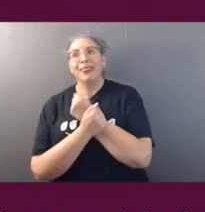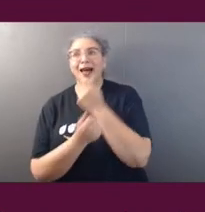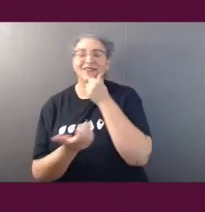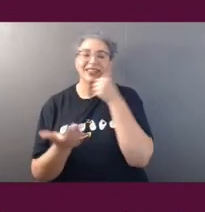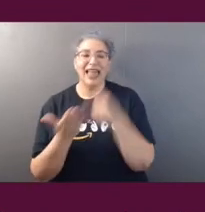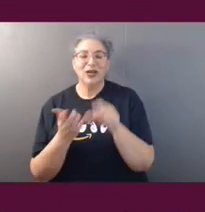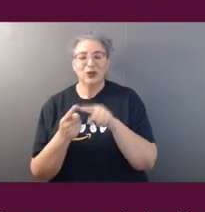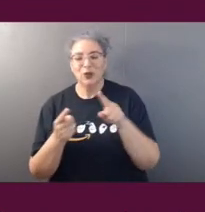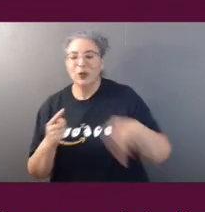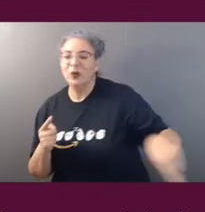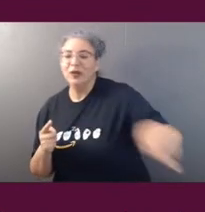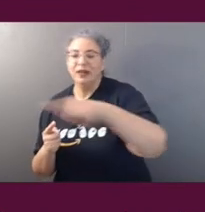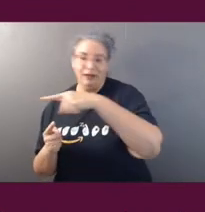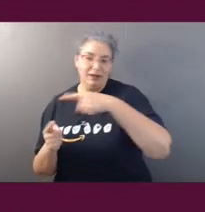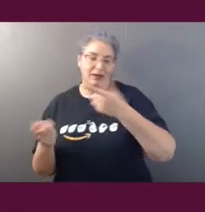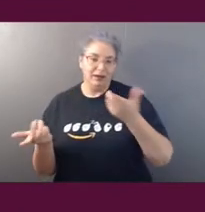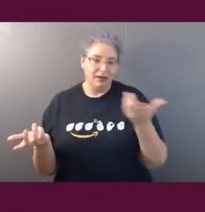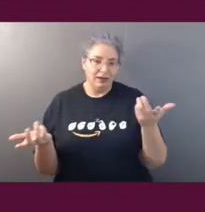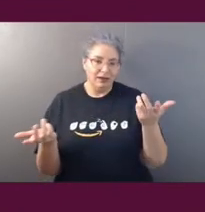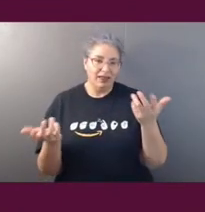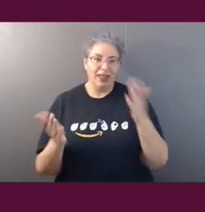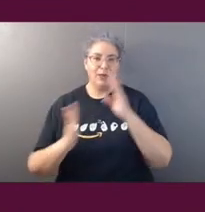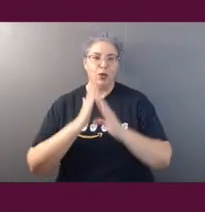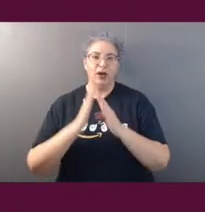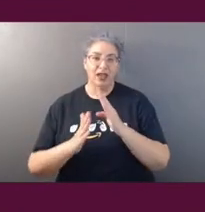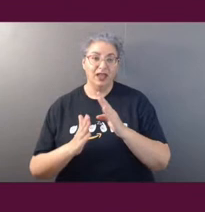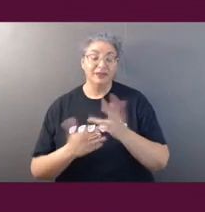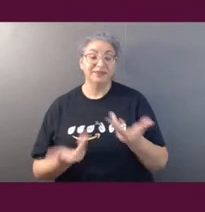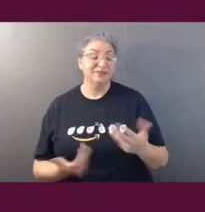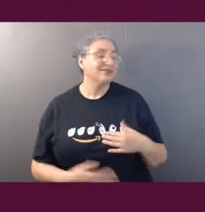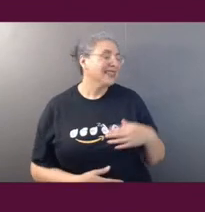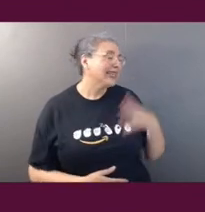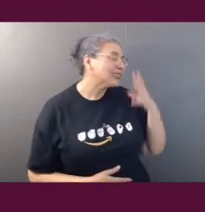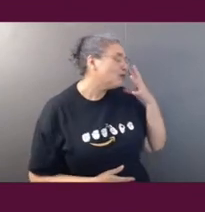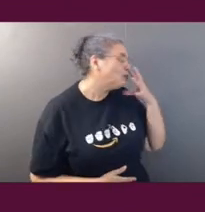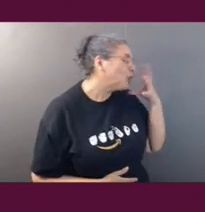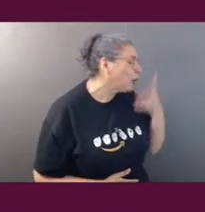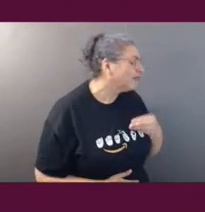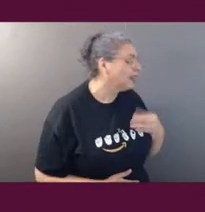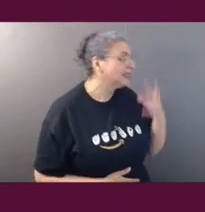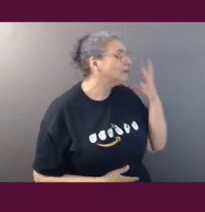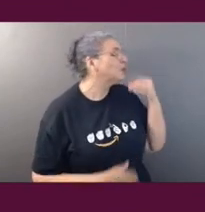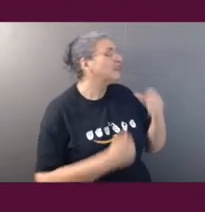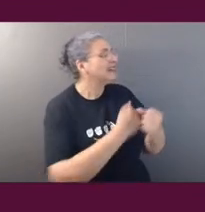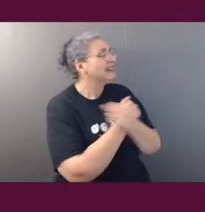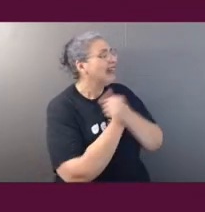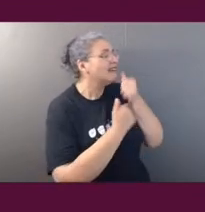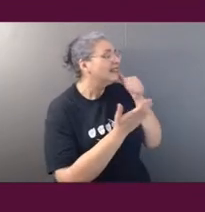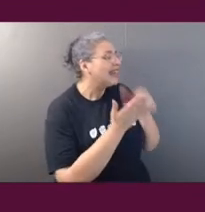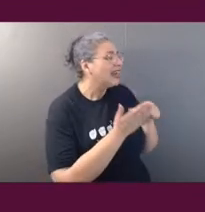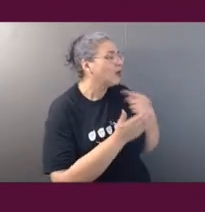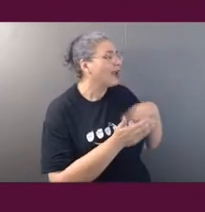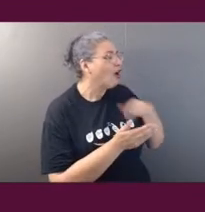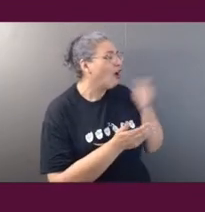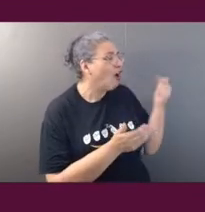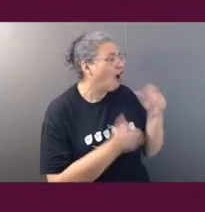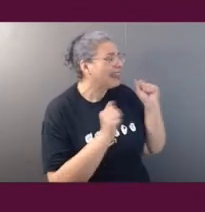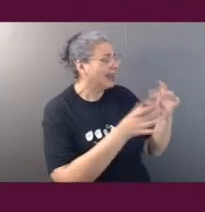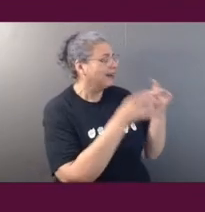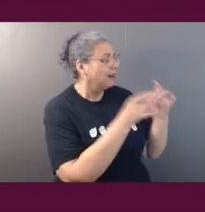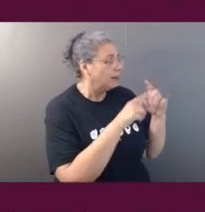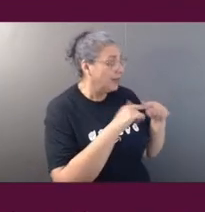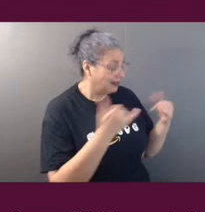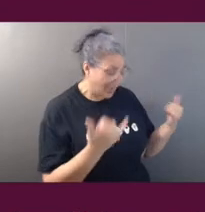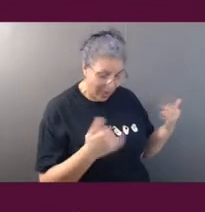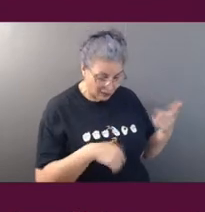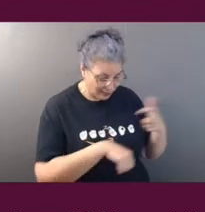them. Oh, and it is beautiful. It is a beautiful love letter that we all can relate to. And